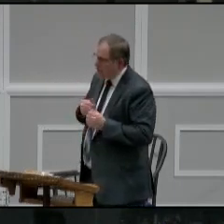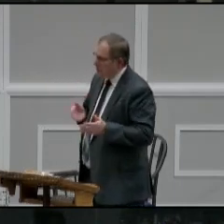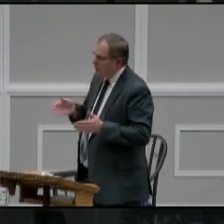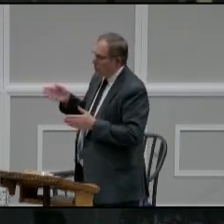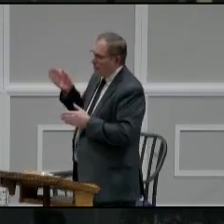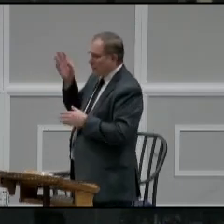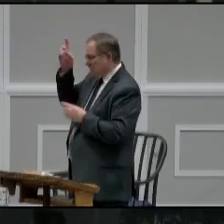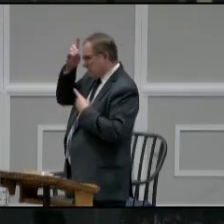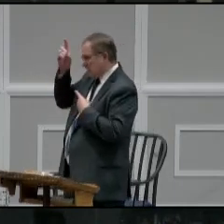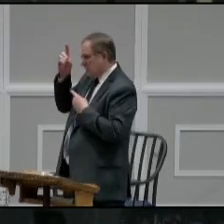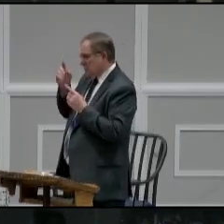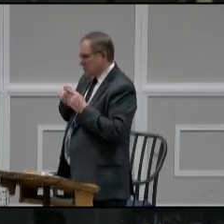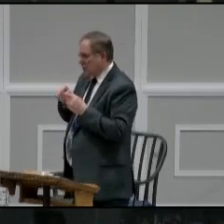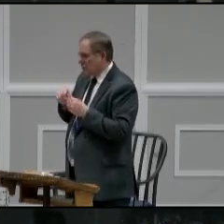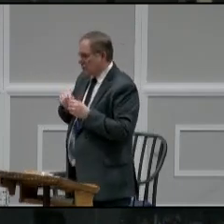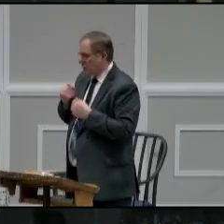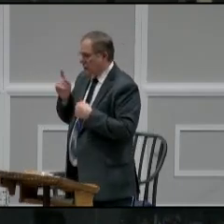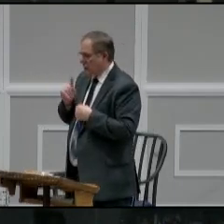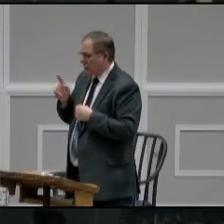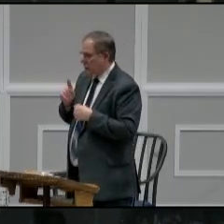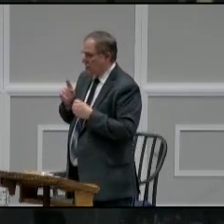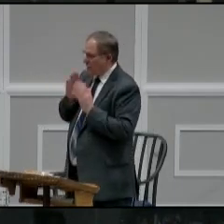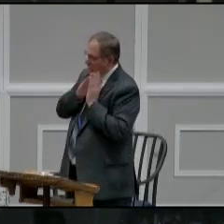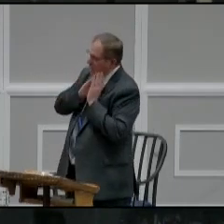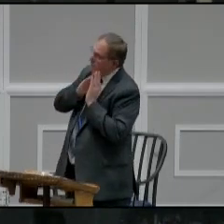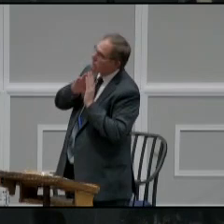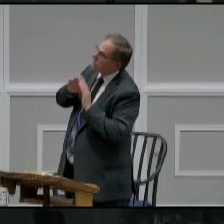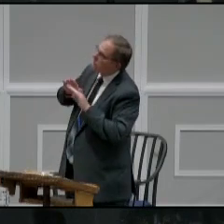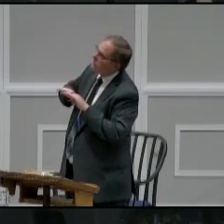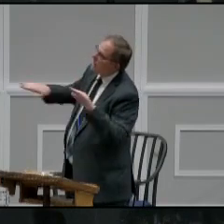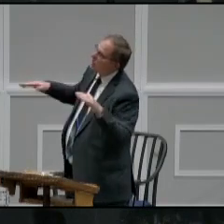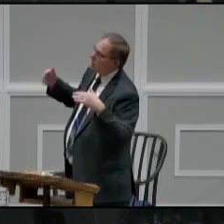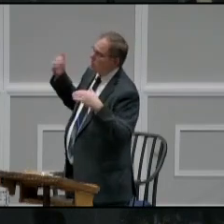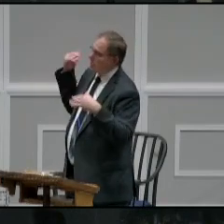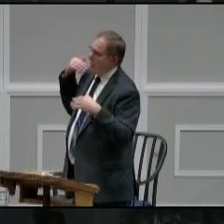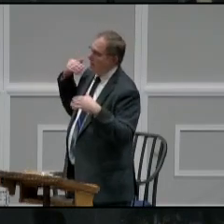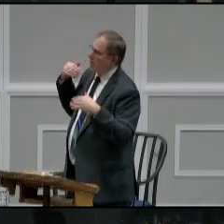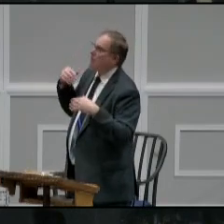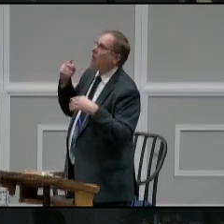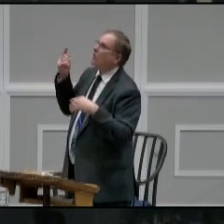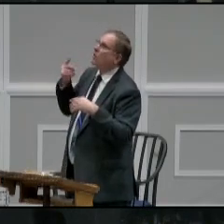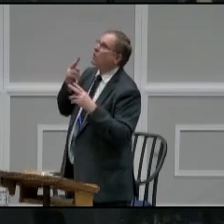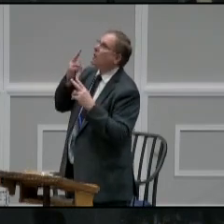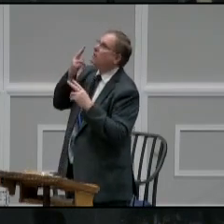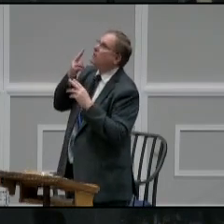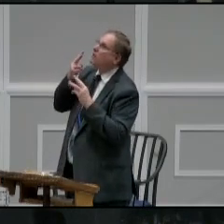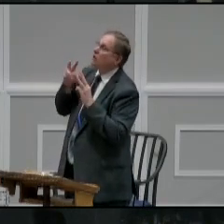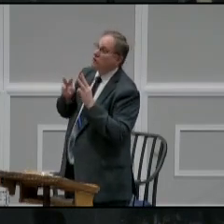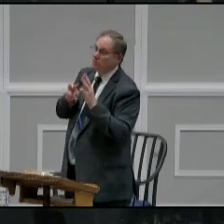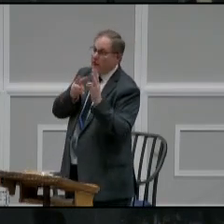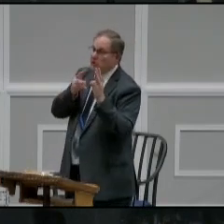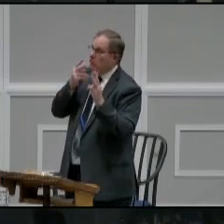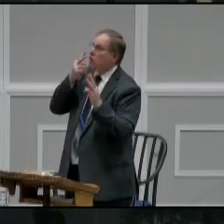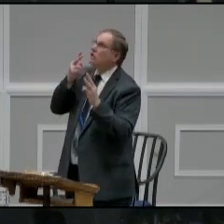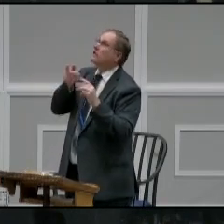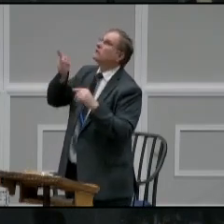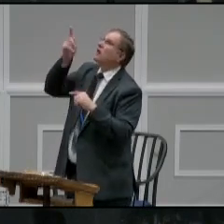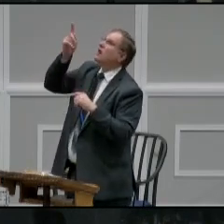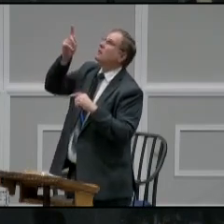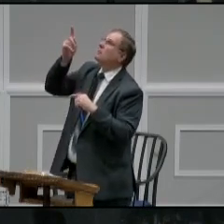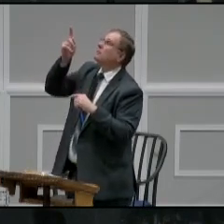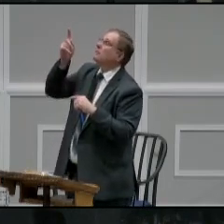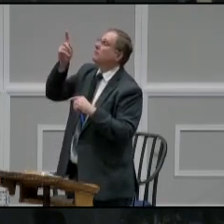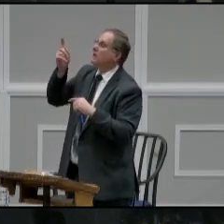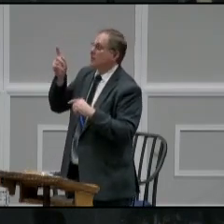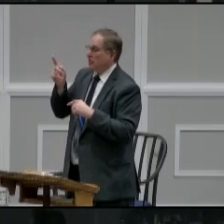Put you flat on your back so the only direction you can look is up. And may we heed God before he has to send